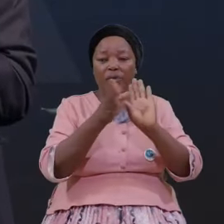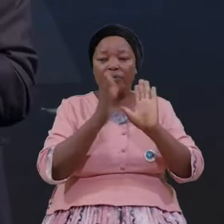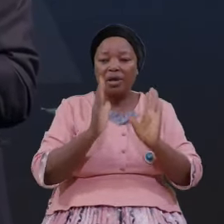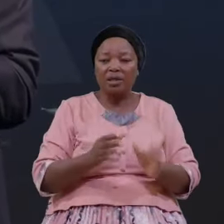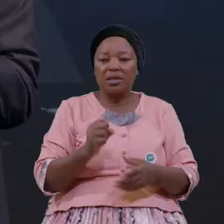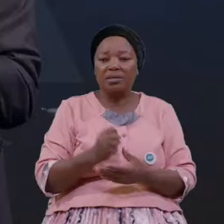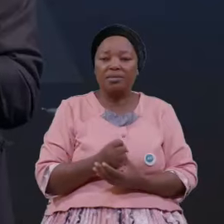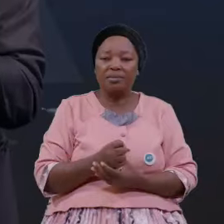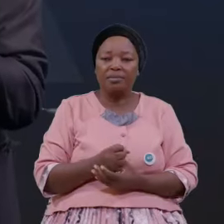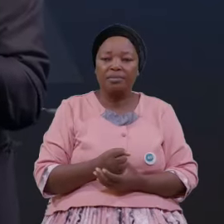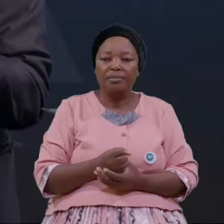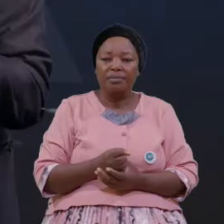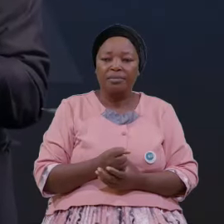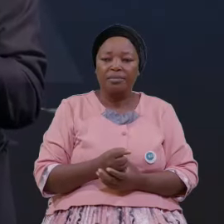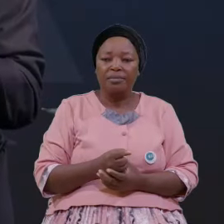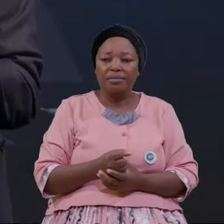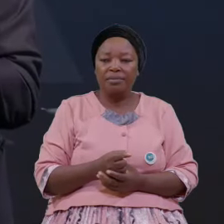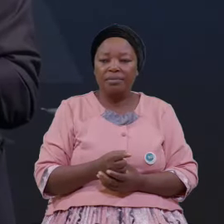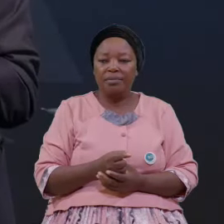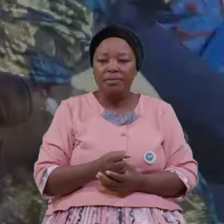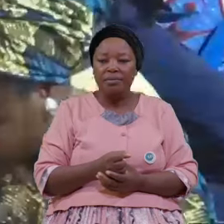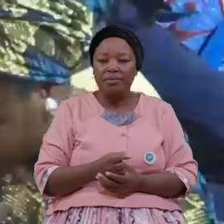decision, new canvas.